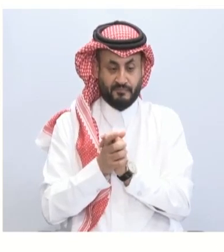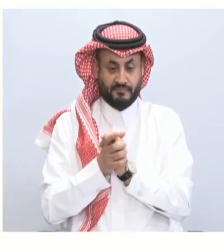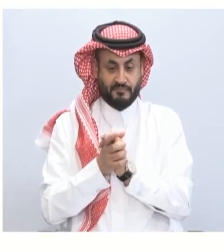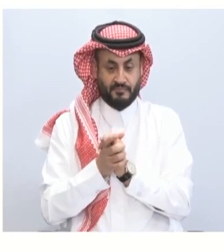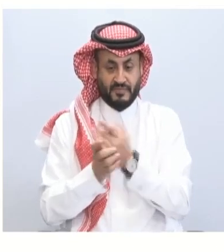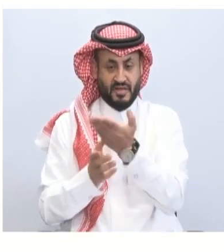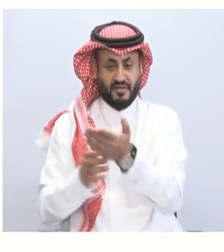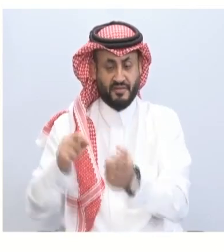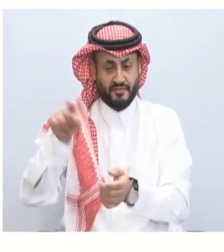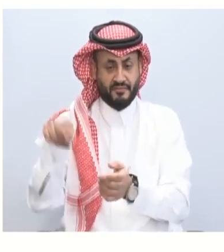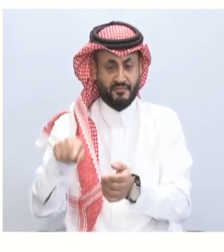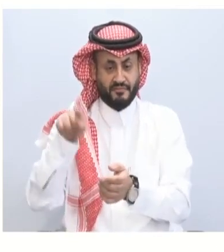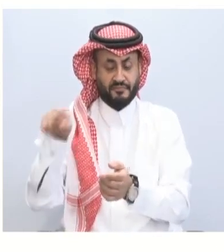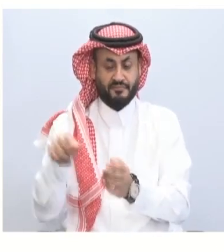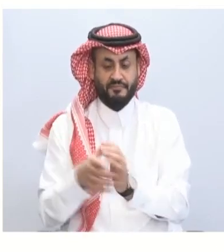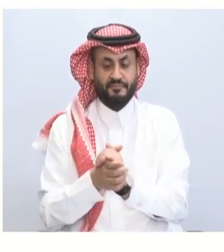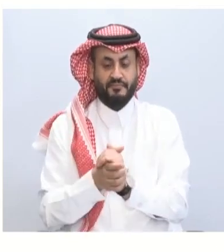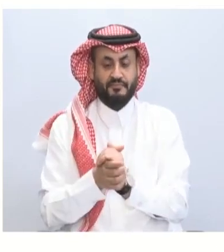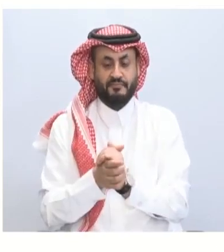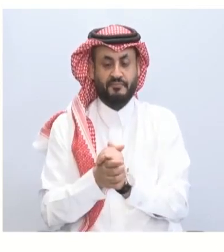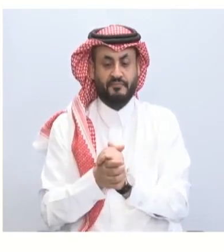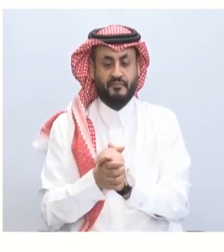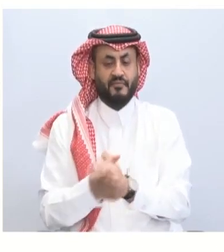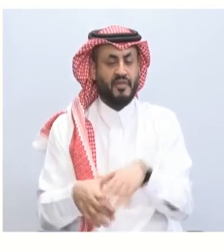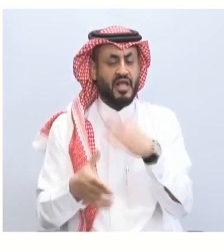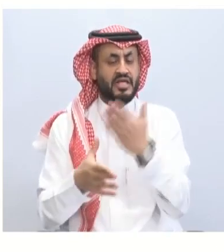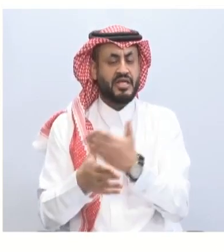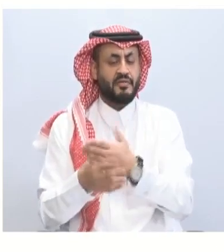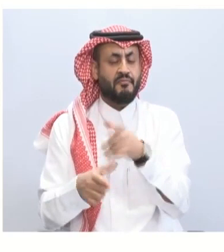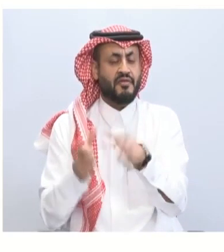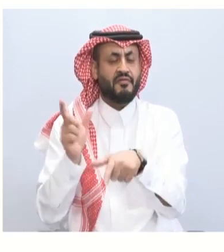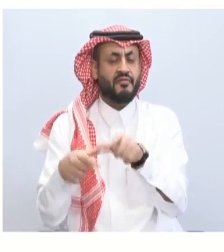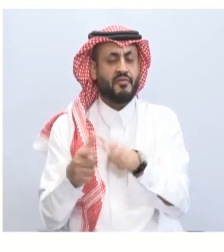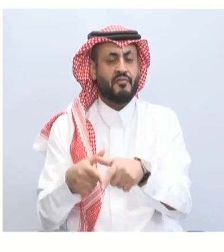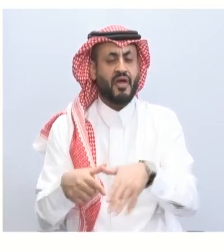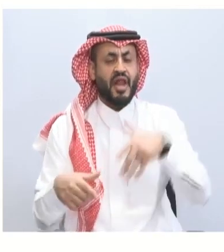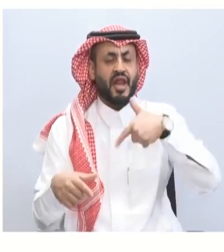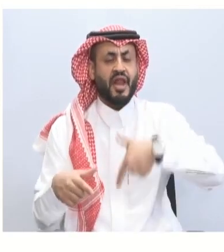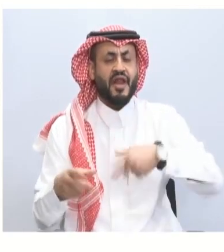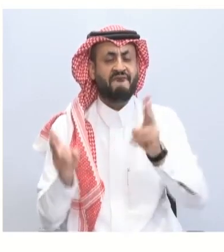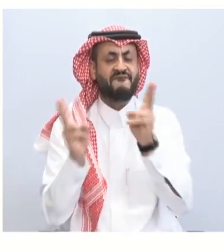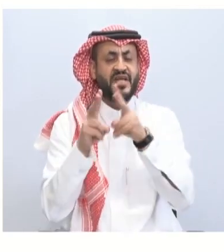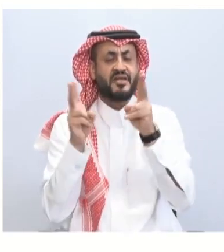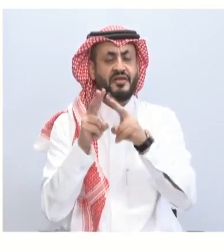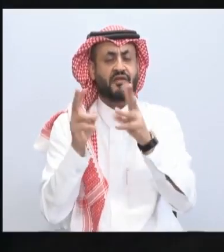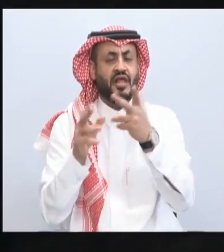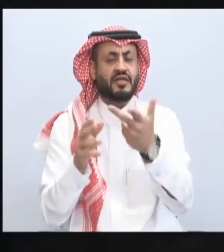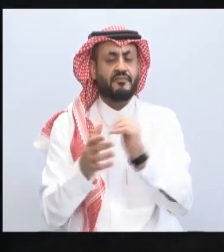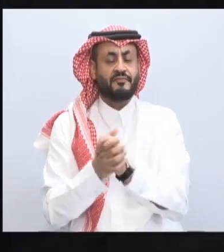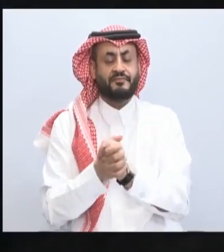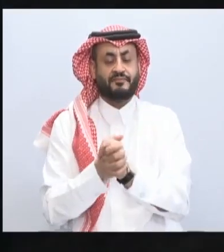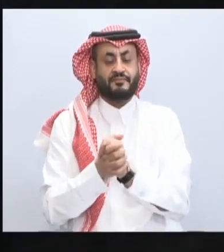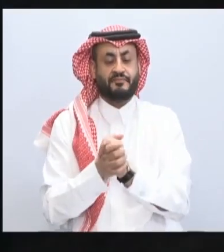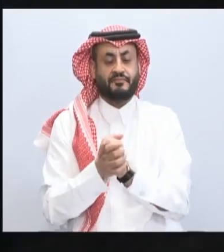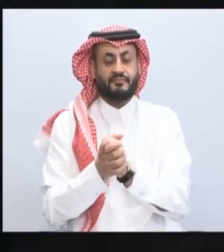There is a question for you. Why do people need face-to-face contact? So you can see that I